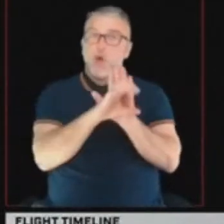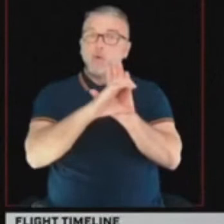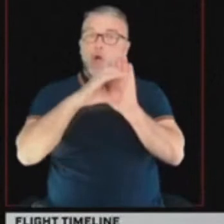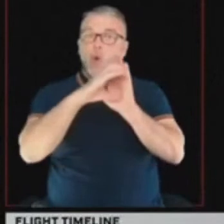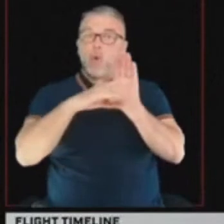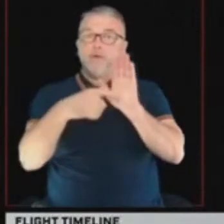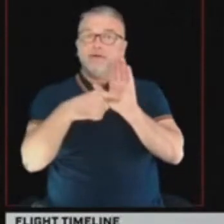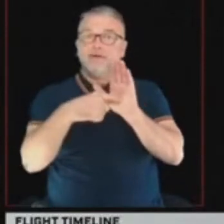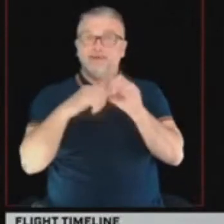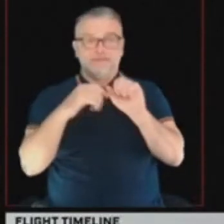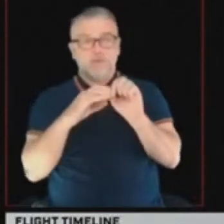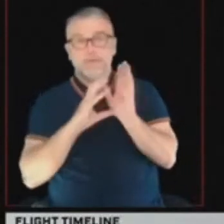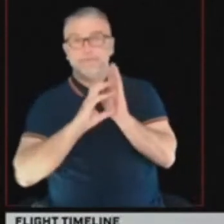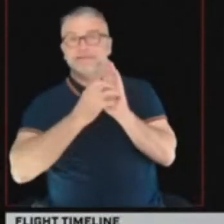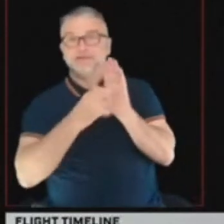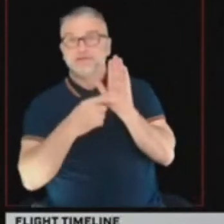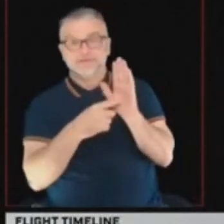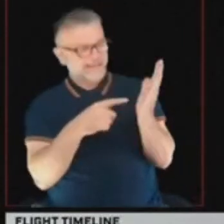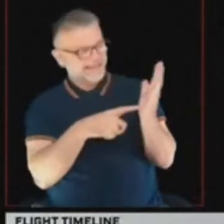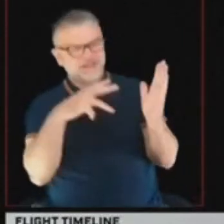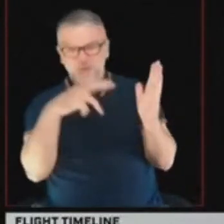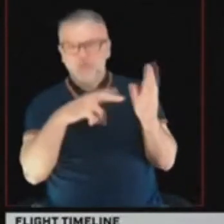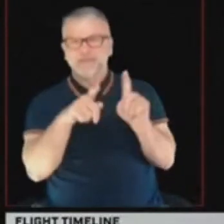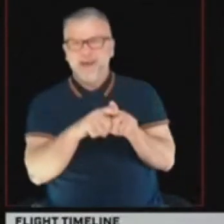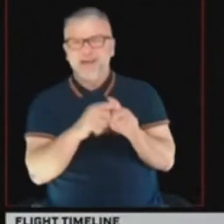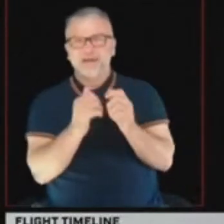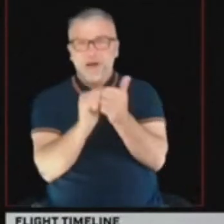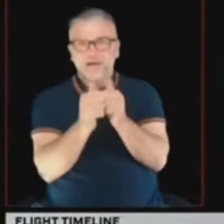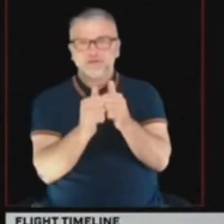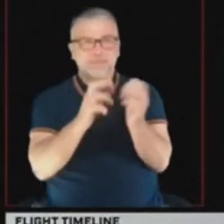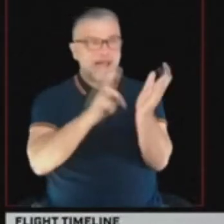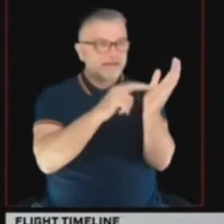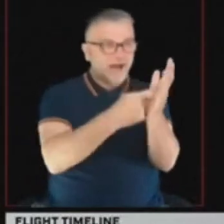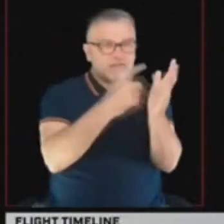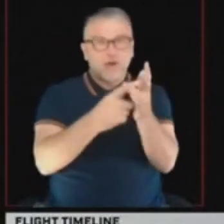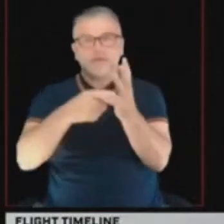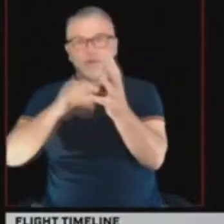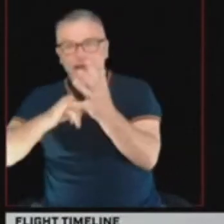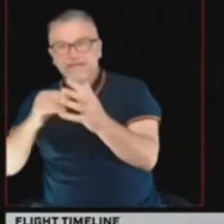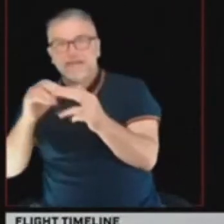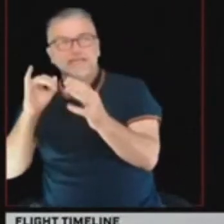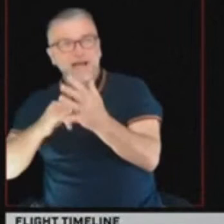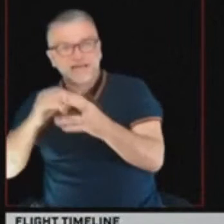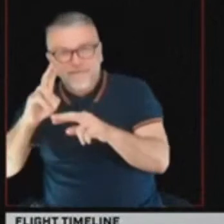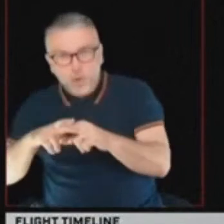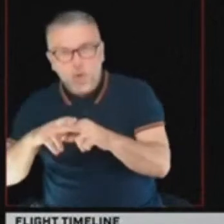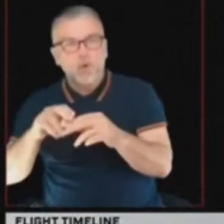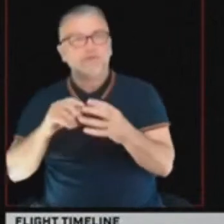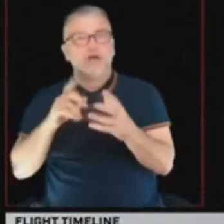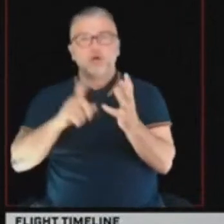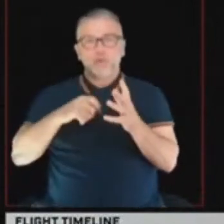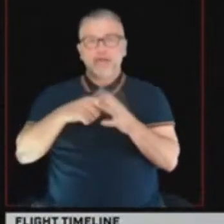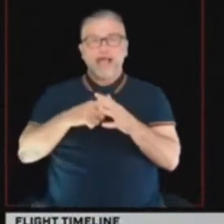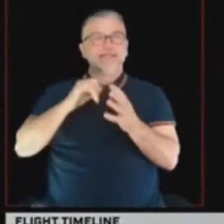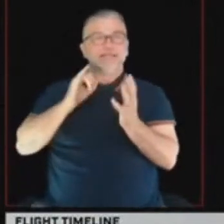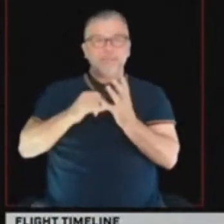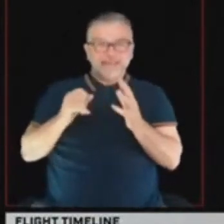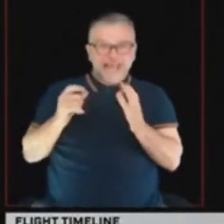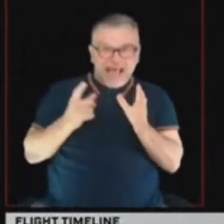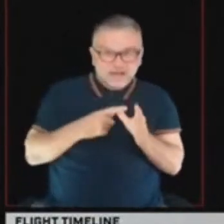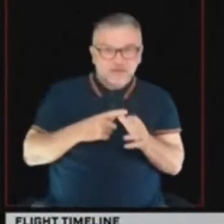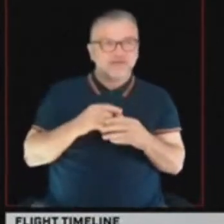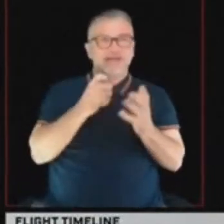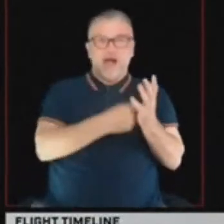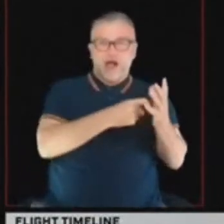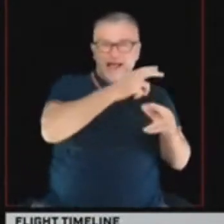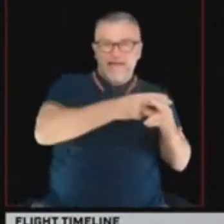it screams partnership. You've got NRO, U.S. Space Force, UK Space Agency, RAF. The list